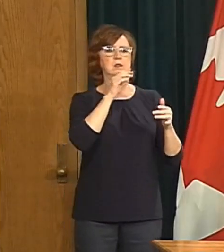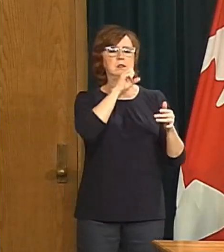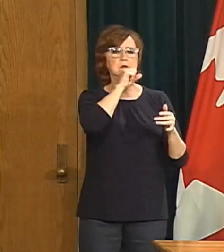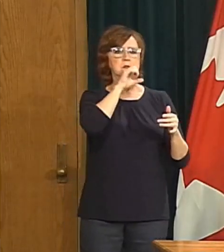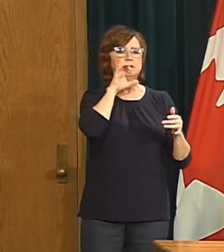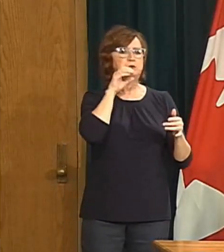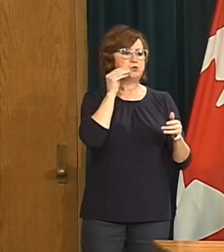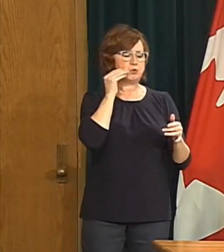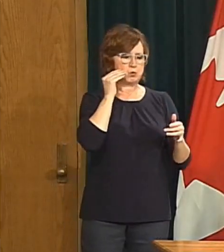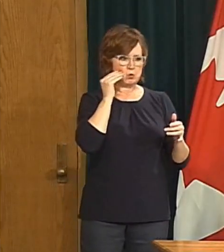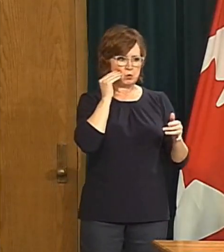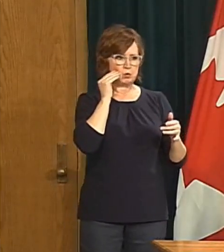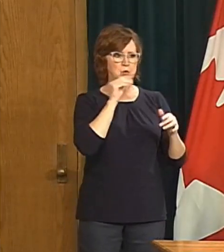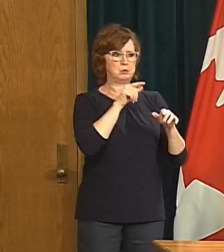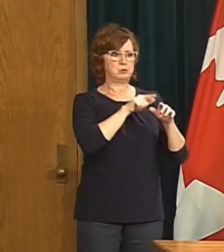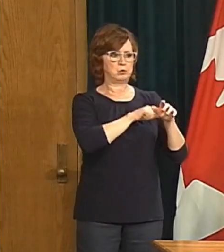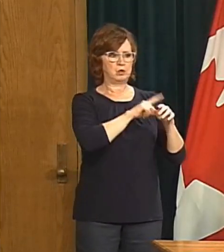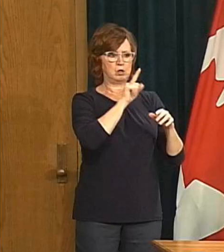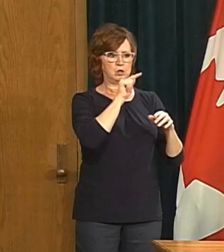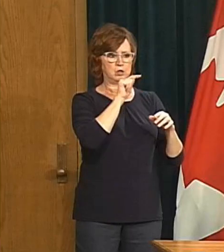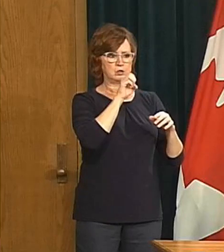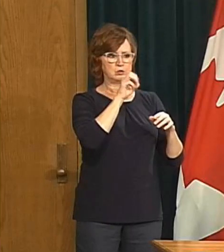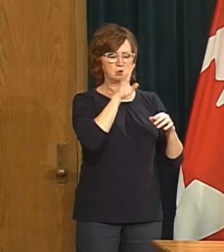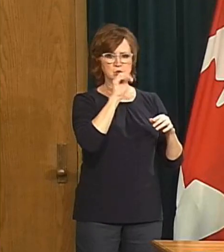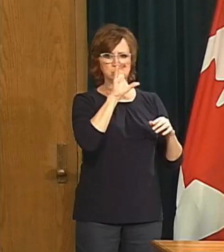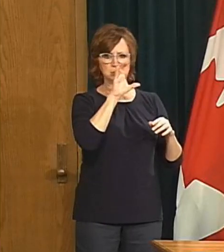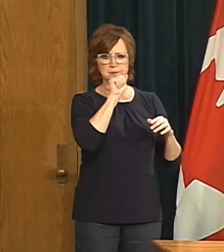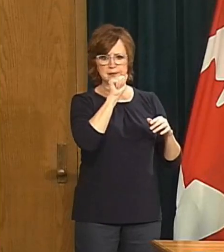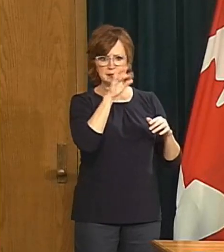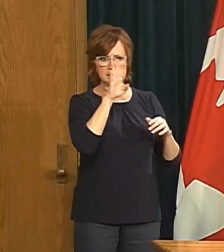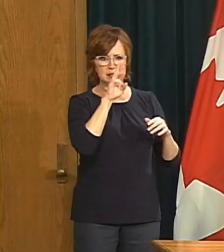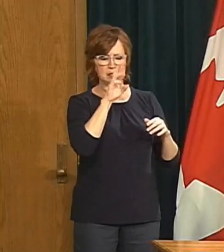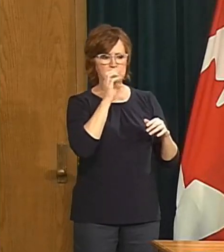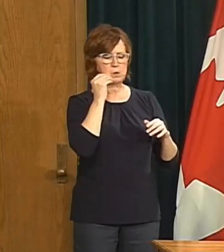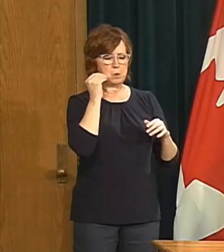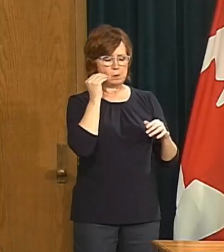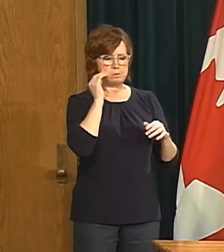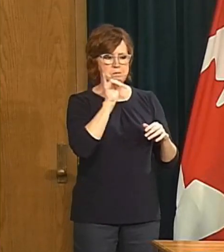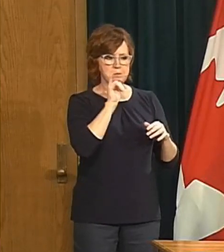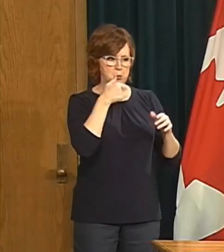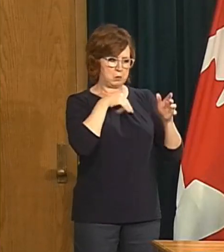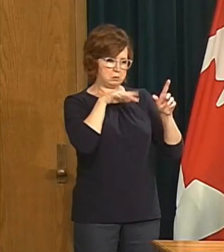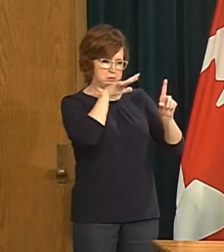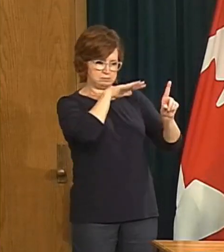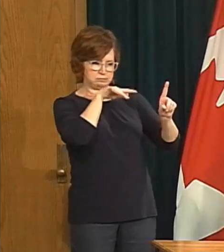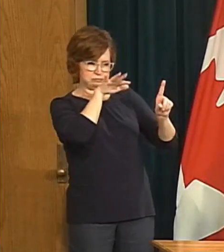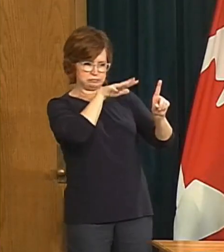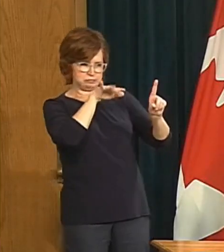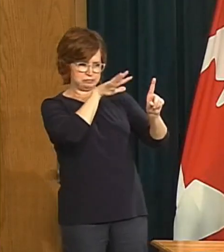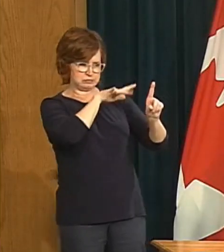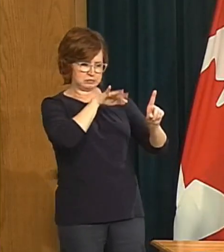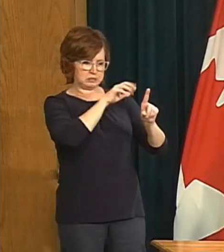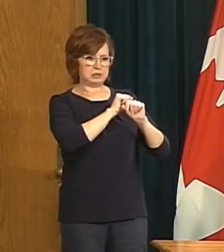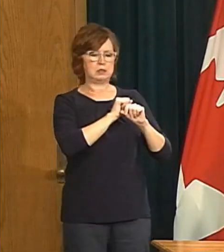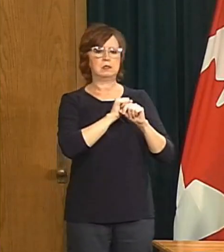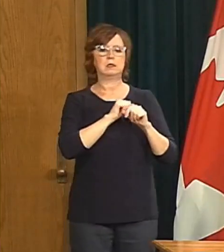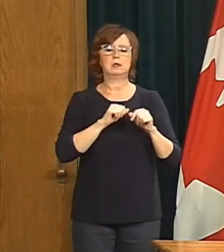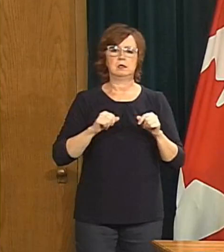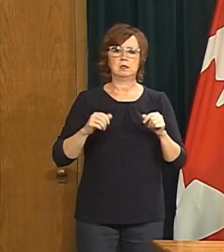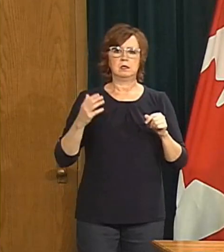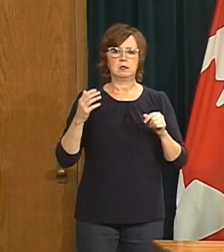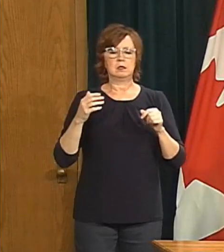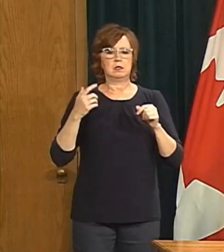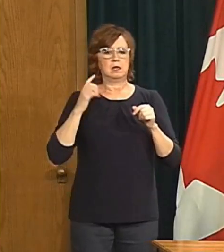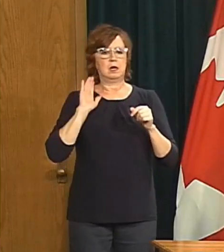current essential workplaces, but also in future as the criteria for workplaces changes.